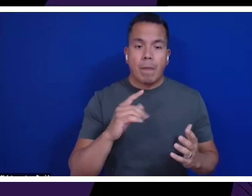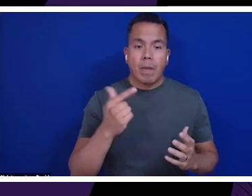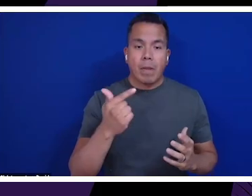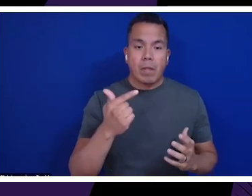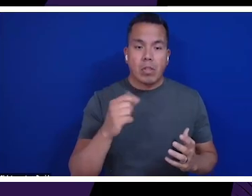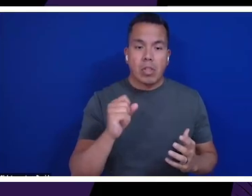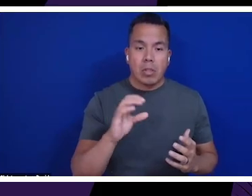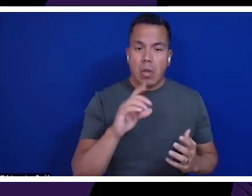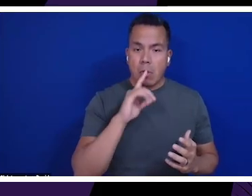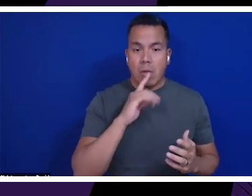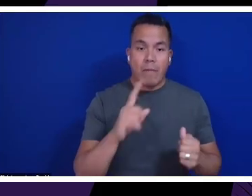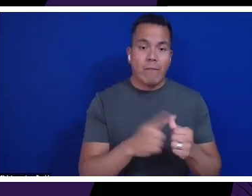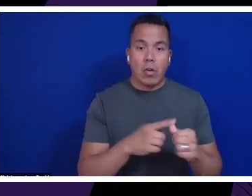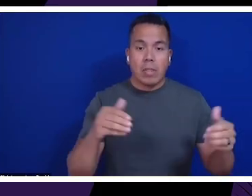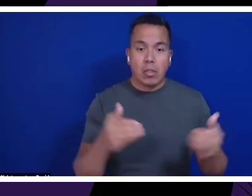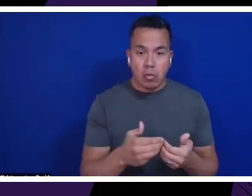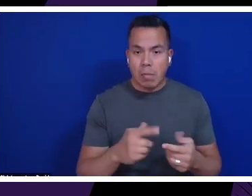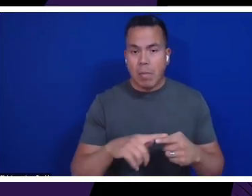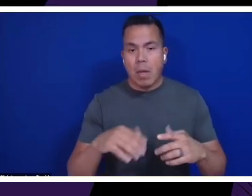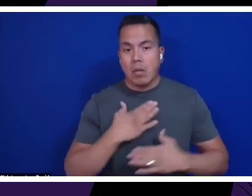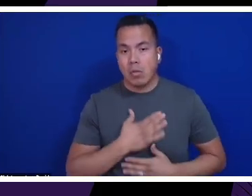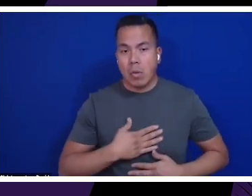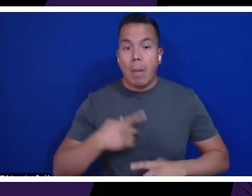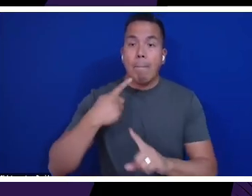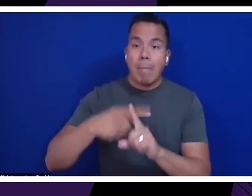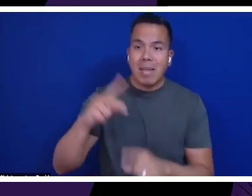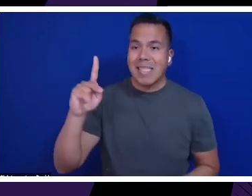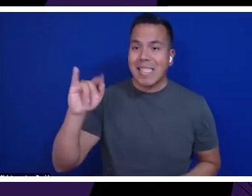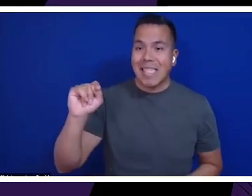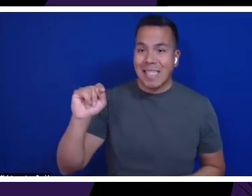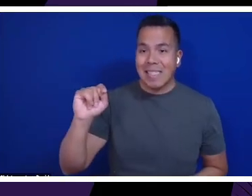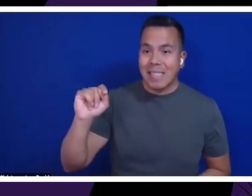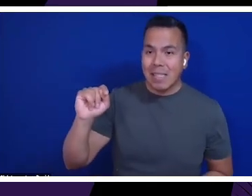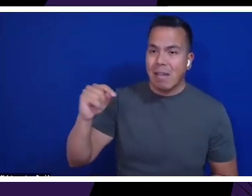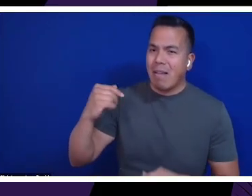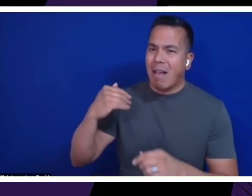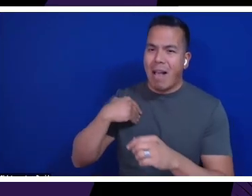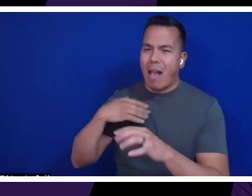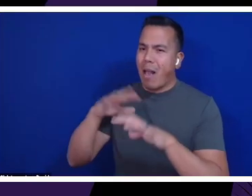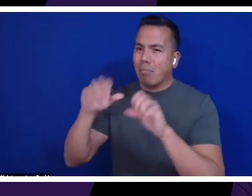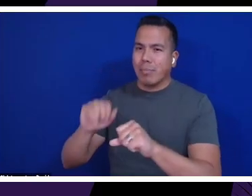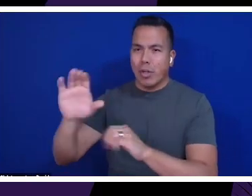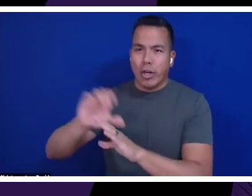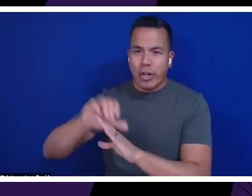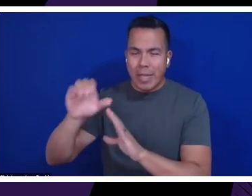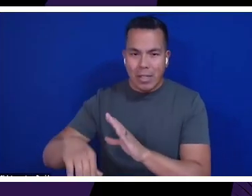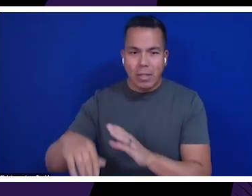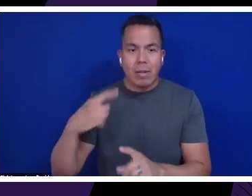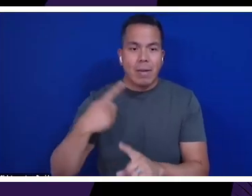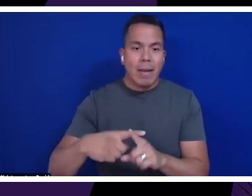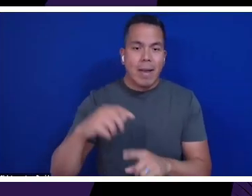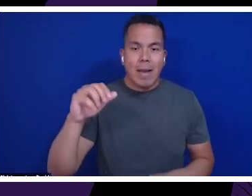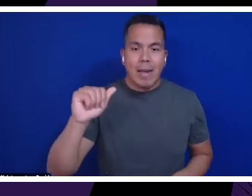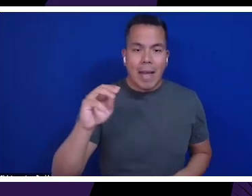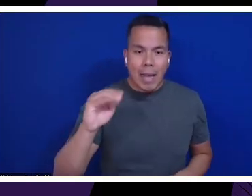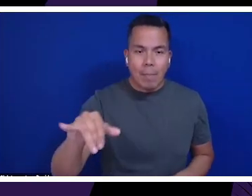I'm so thankful to Dora for that experience. Kate, I'm also thankful to Kate. And she came on board. Amy and Rachel, so I am very thankful. So of course,